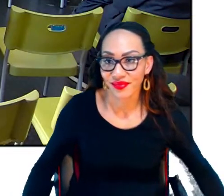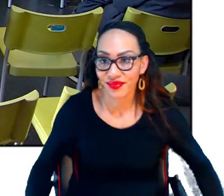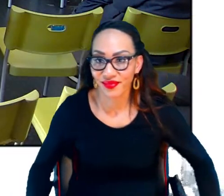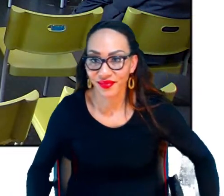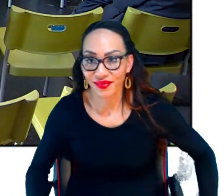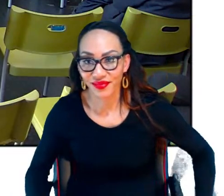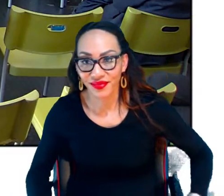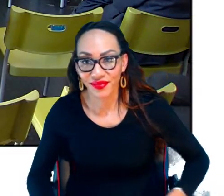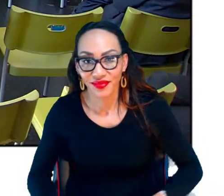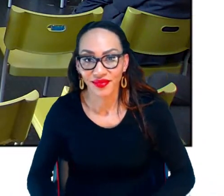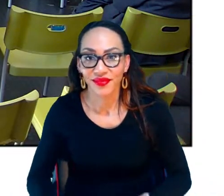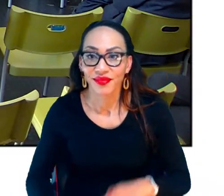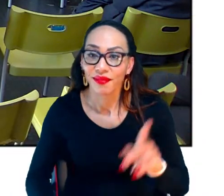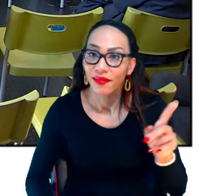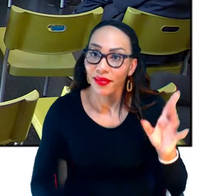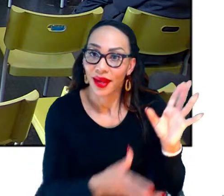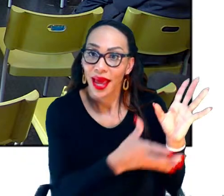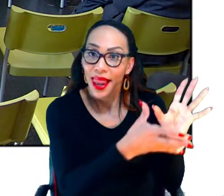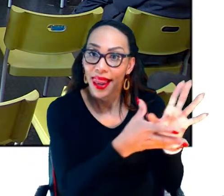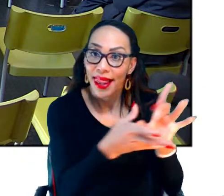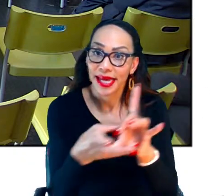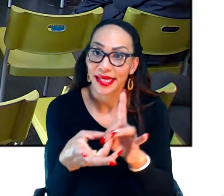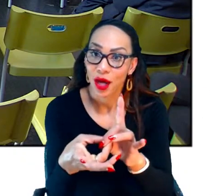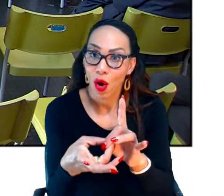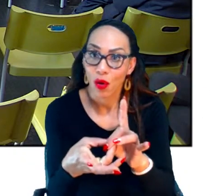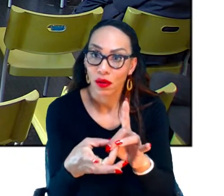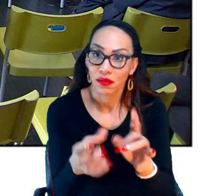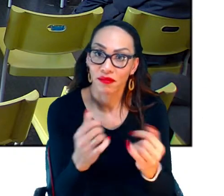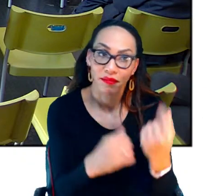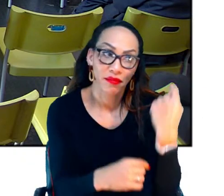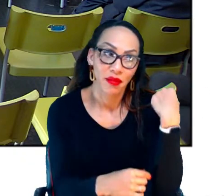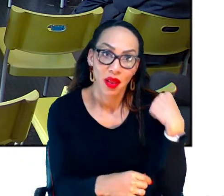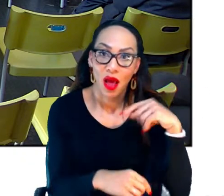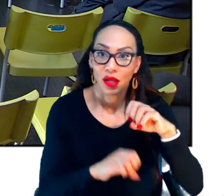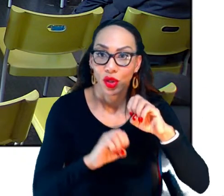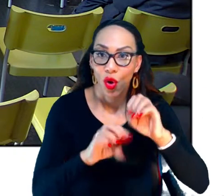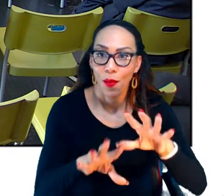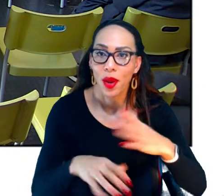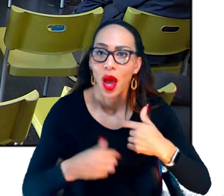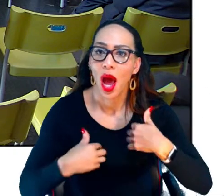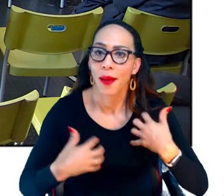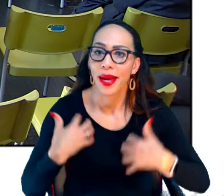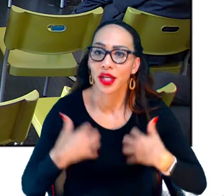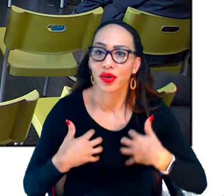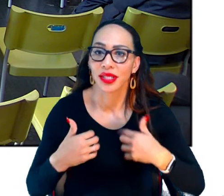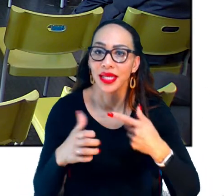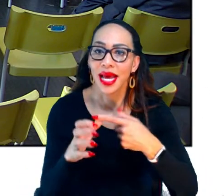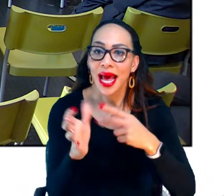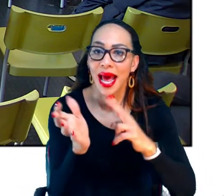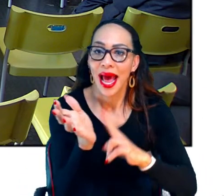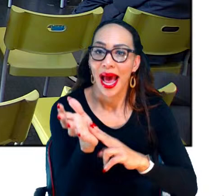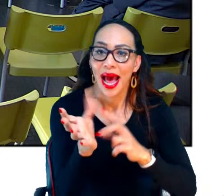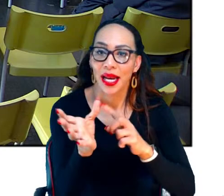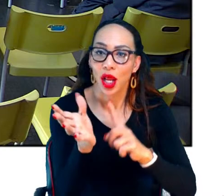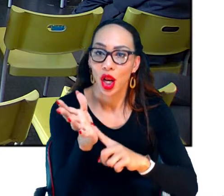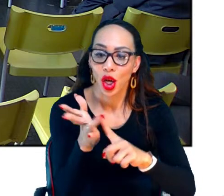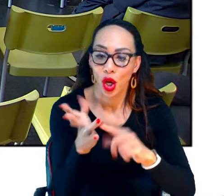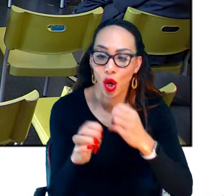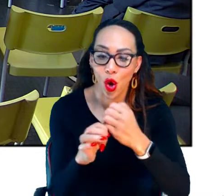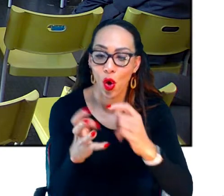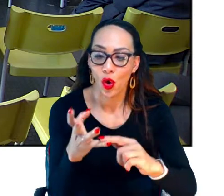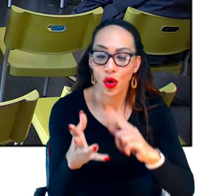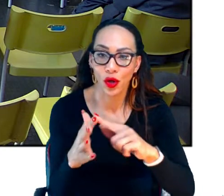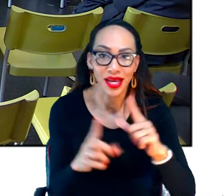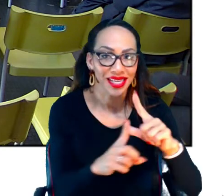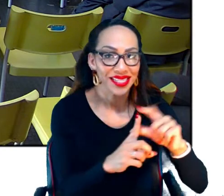Sort of leading on from that, I am really interested in the analog digital link. So I make music as